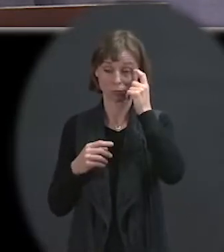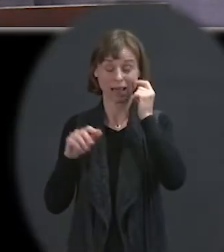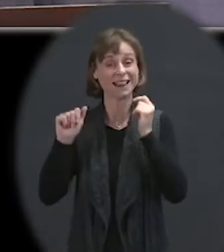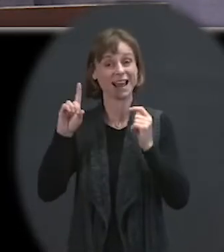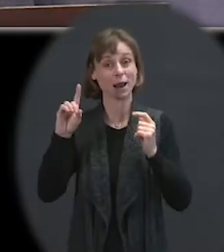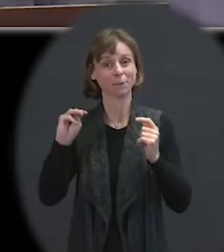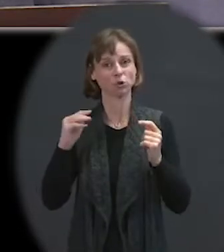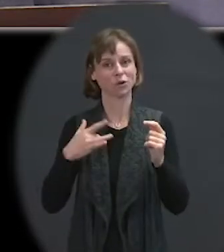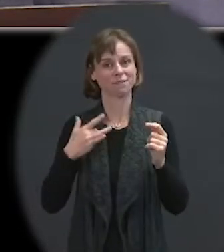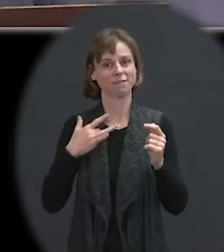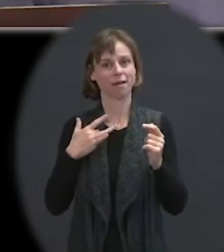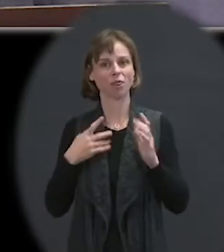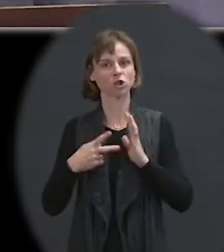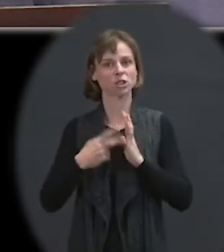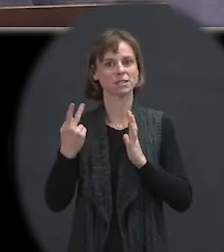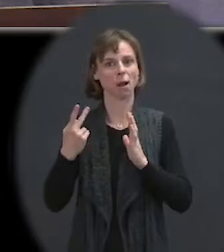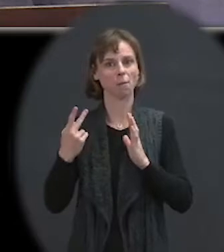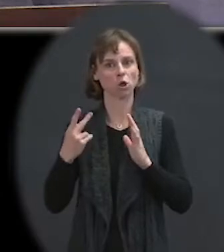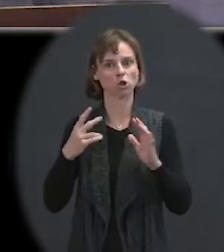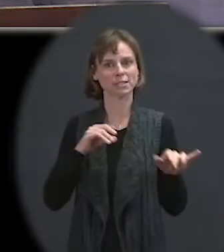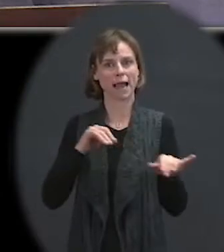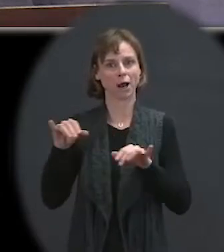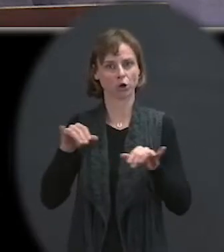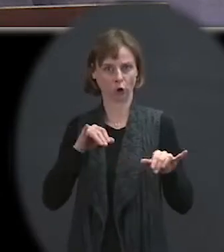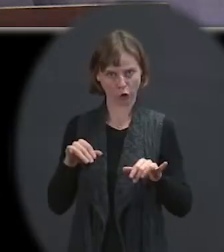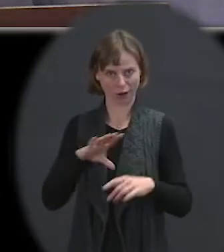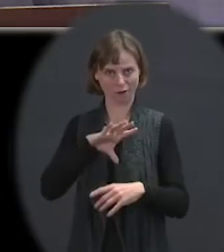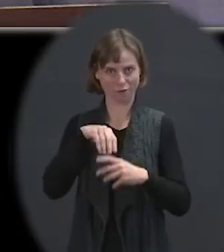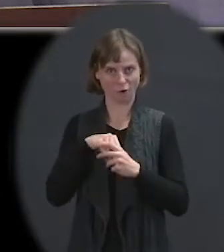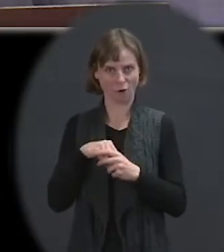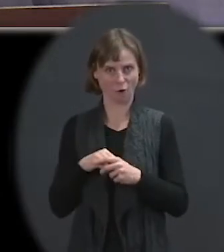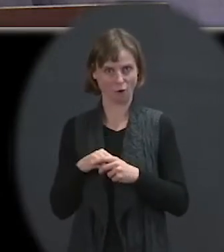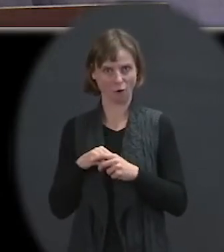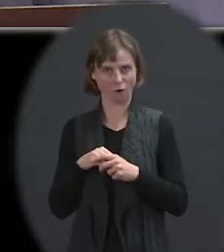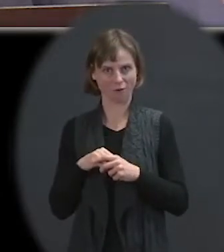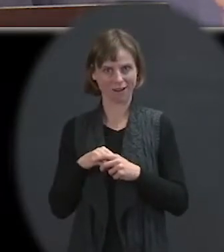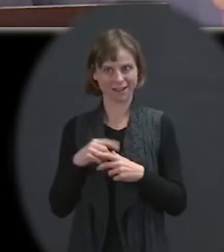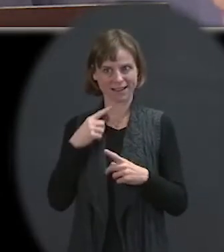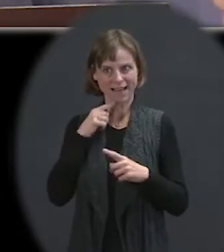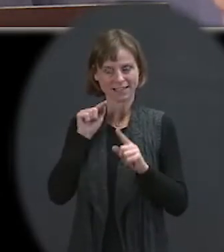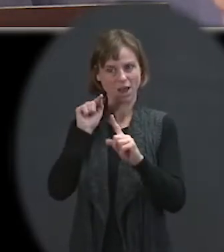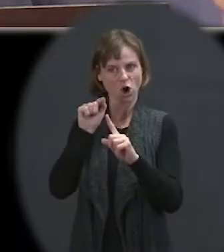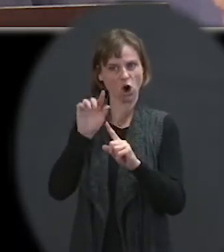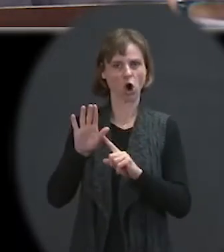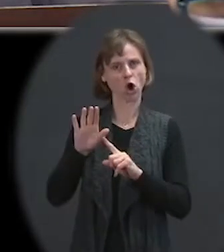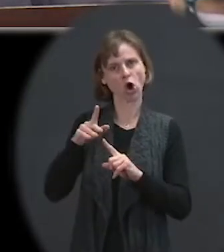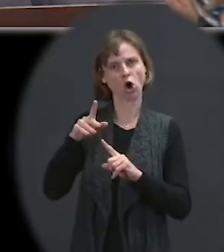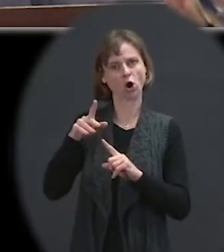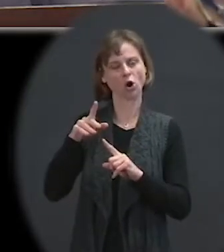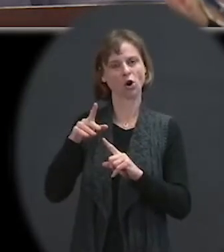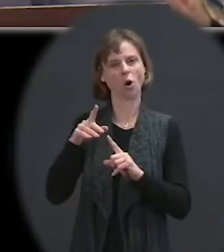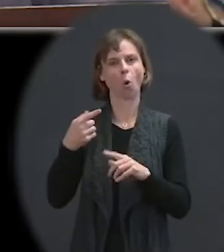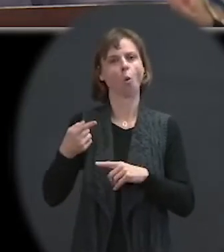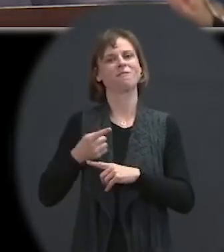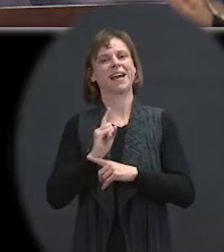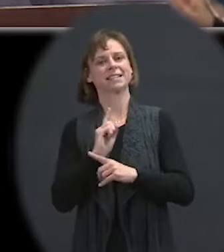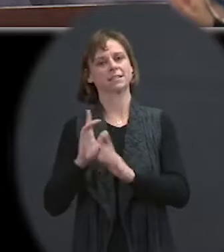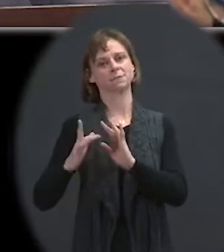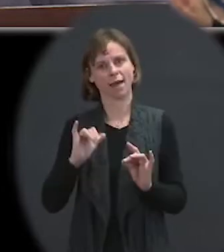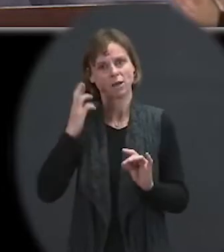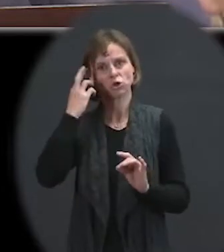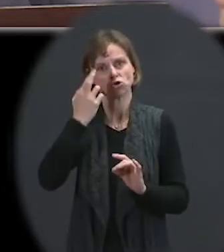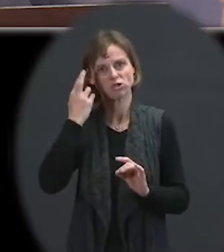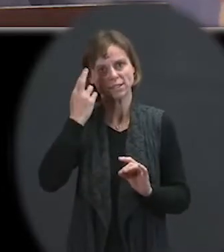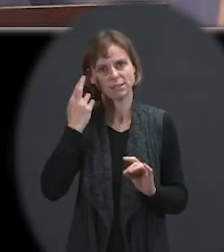at play here, that Republicans and perhaps some Democrats are pointing to her partisan tweets, offensive tweets, as a reason to oppose her